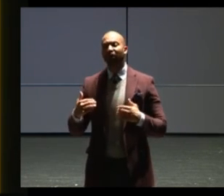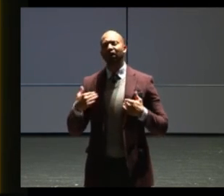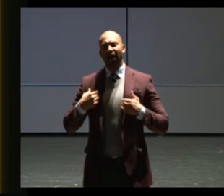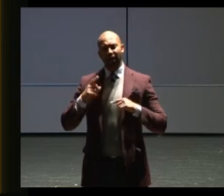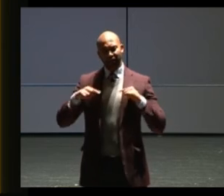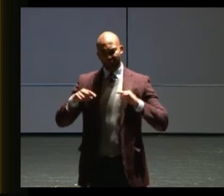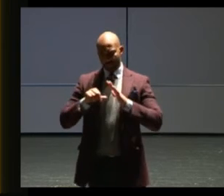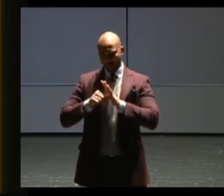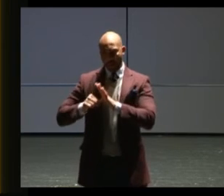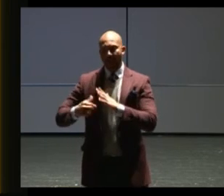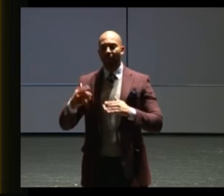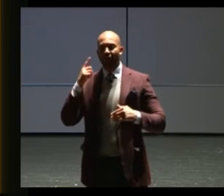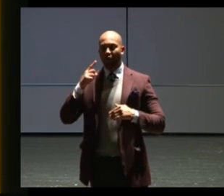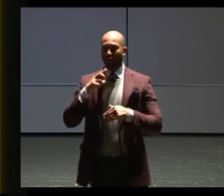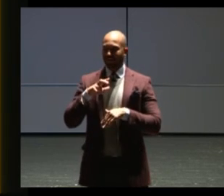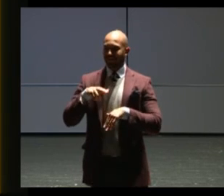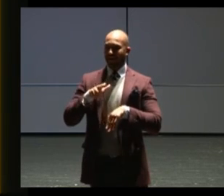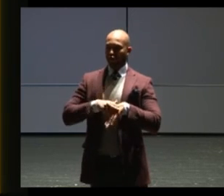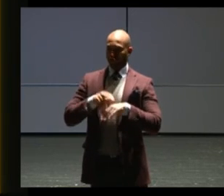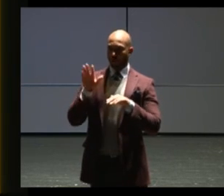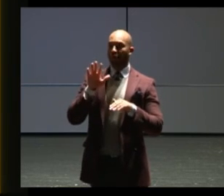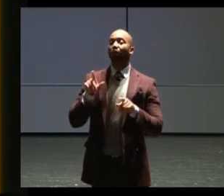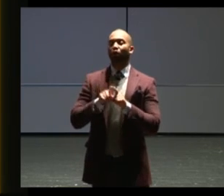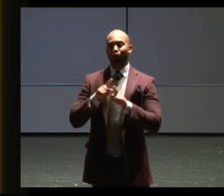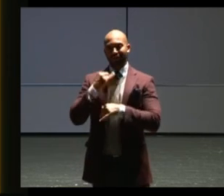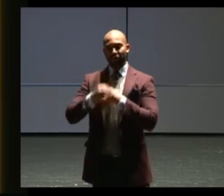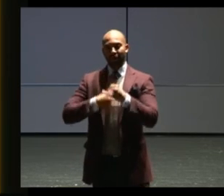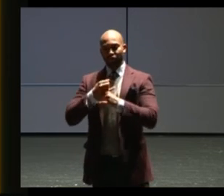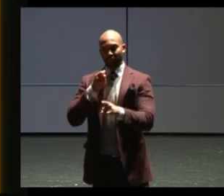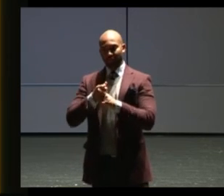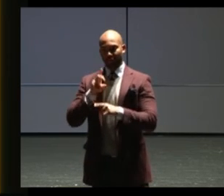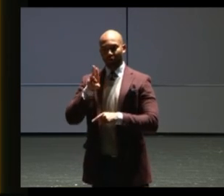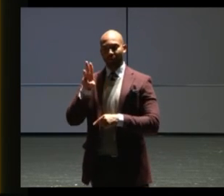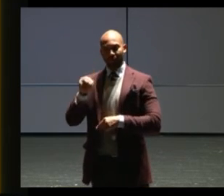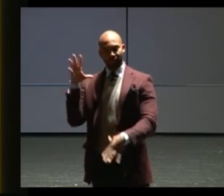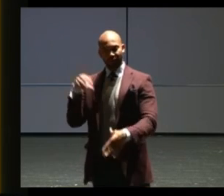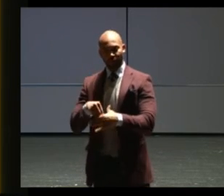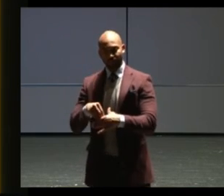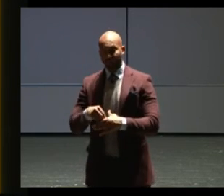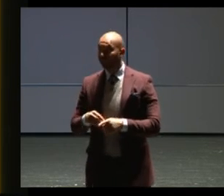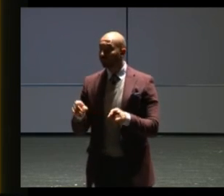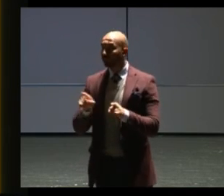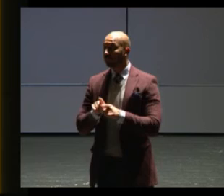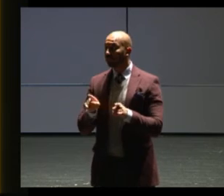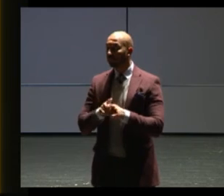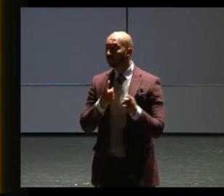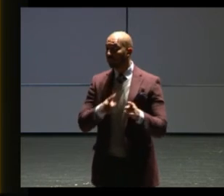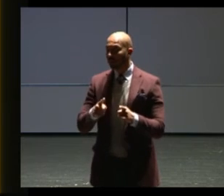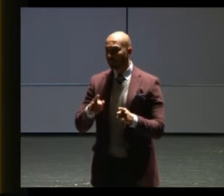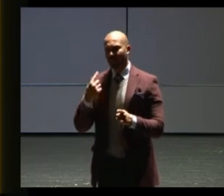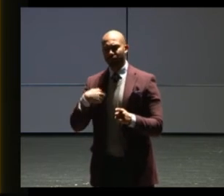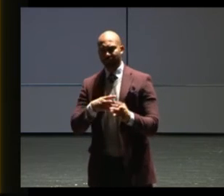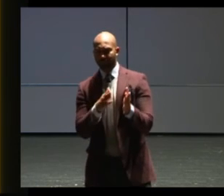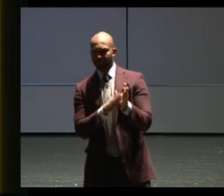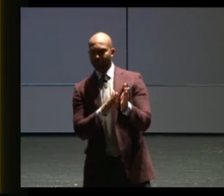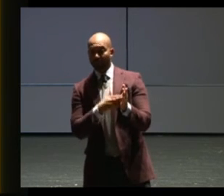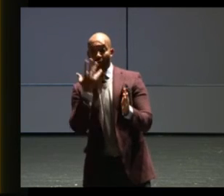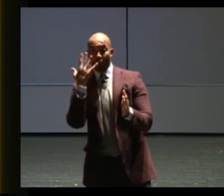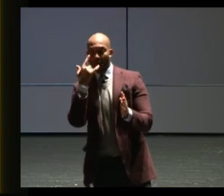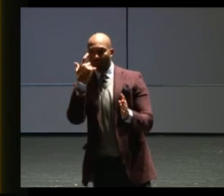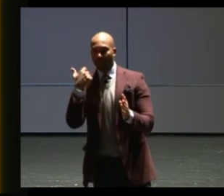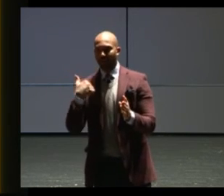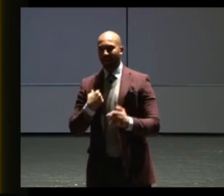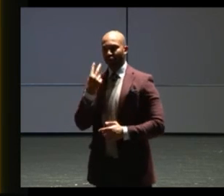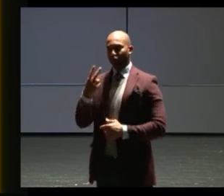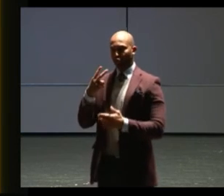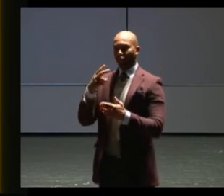of national and international types of impacts. We were recently recognized where we had two of our